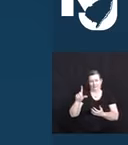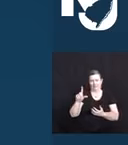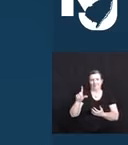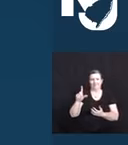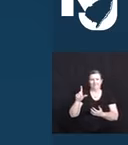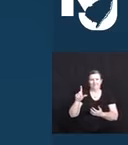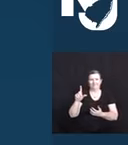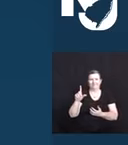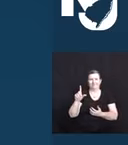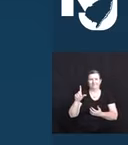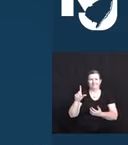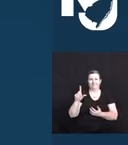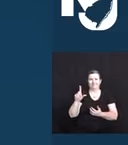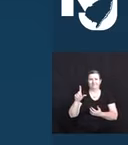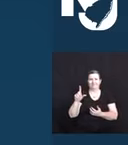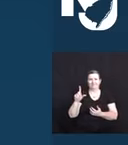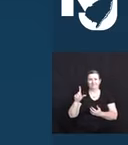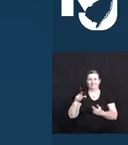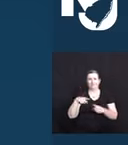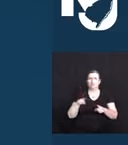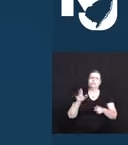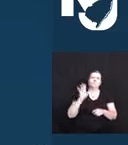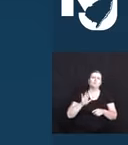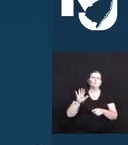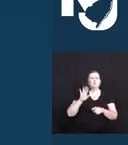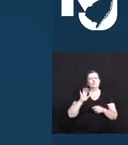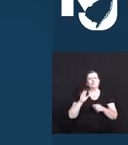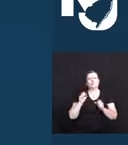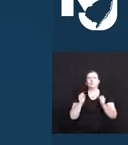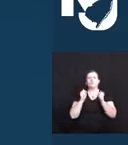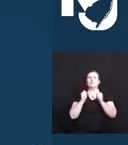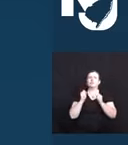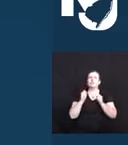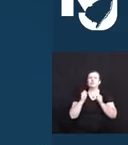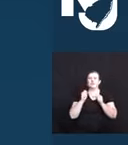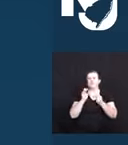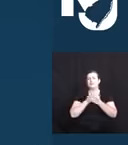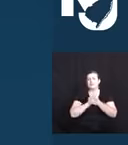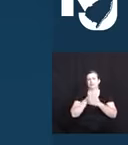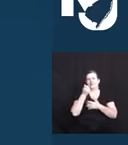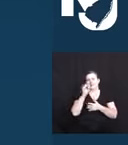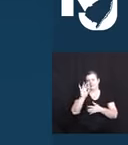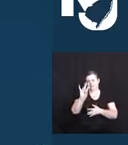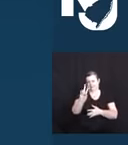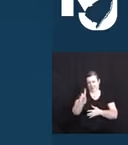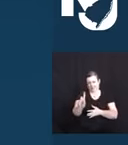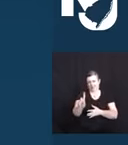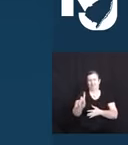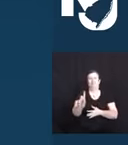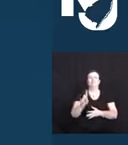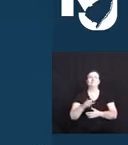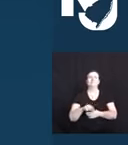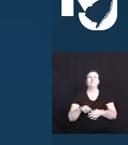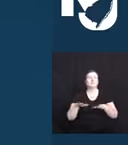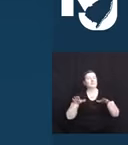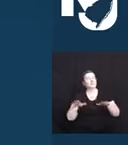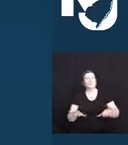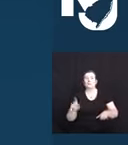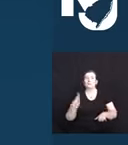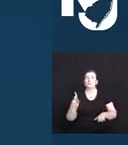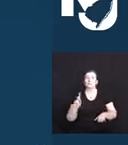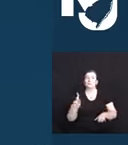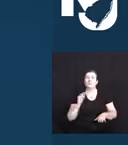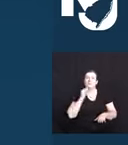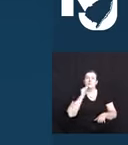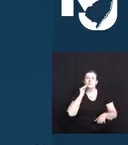out tobogganing, and they were married in the fall of 1971. The couple made their home in where else? Chatham,